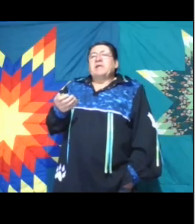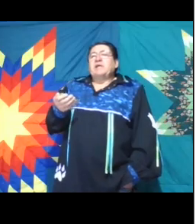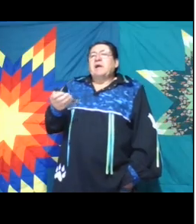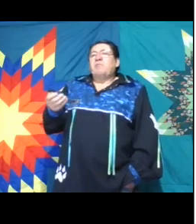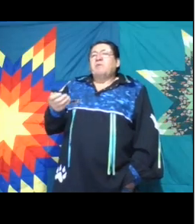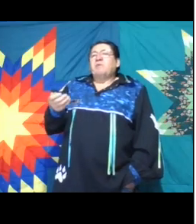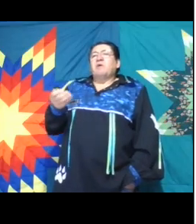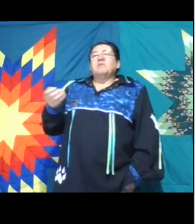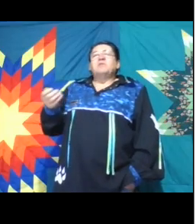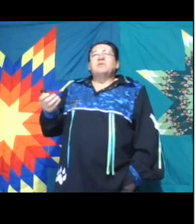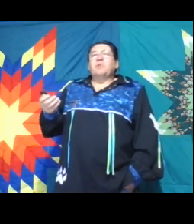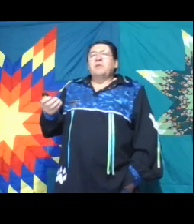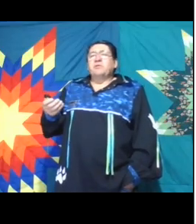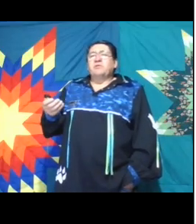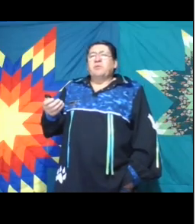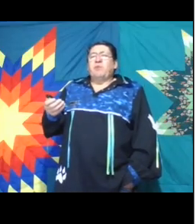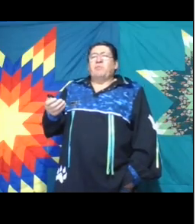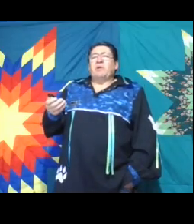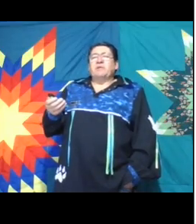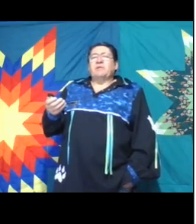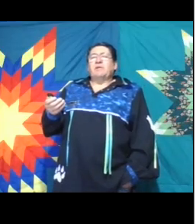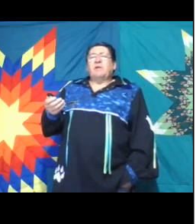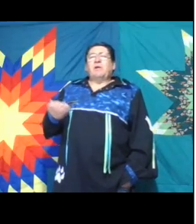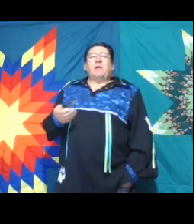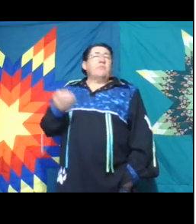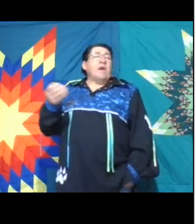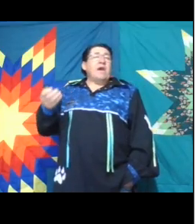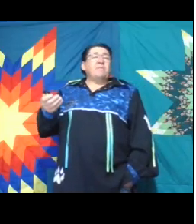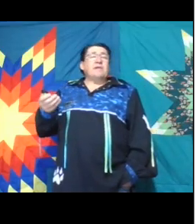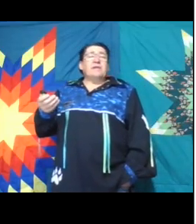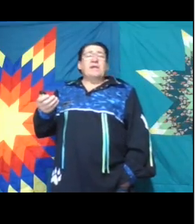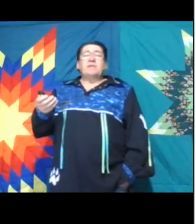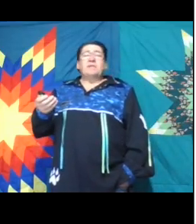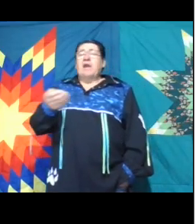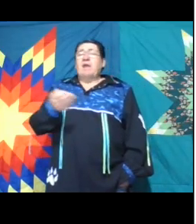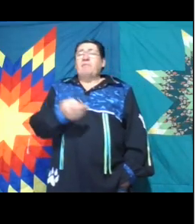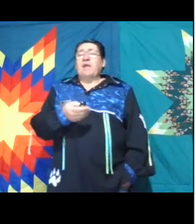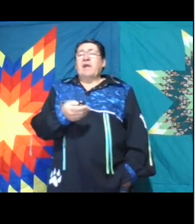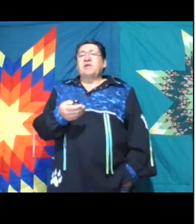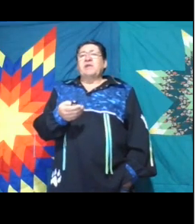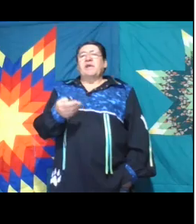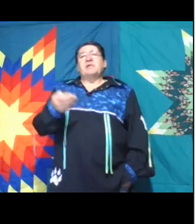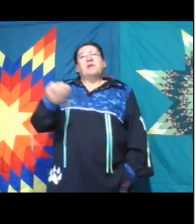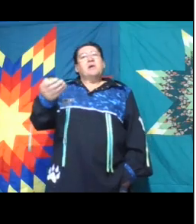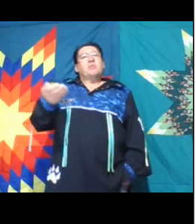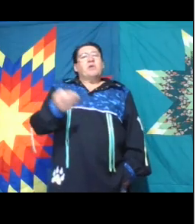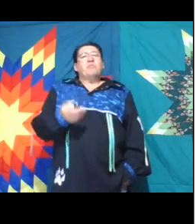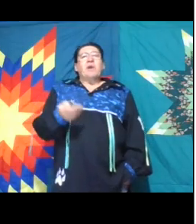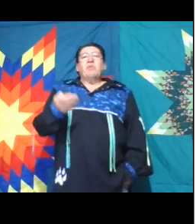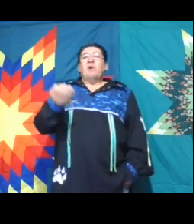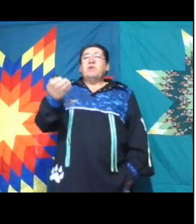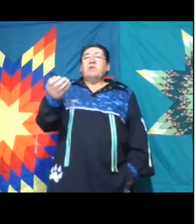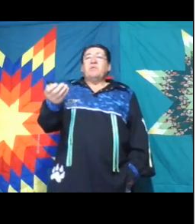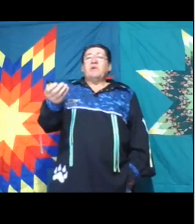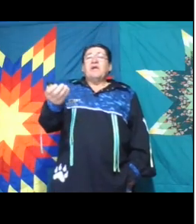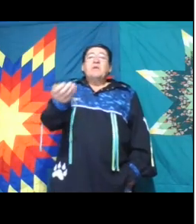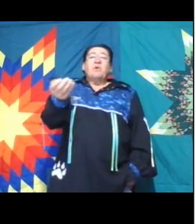employees need time off for cultural, spiritual commitments. You may have sick days, you may have vacation days, but you may